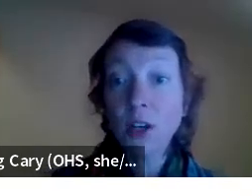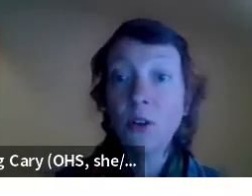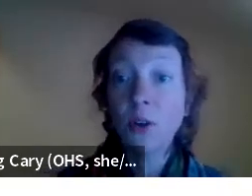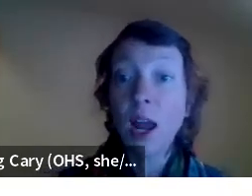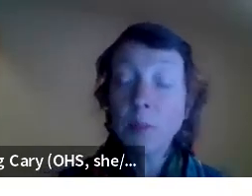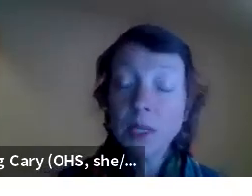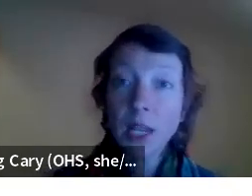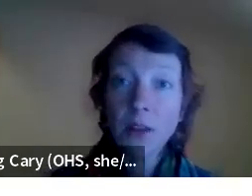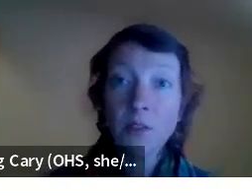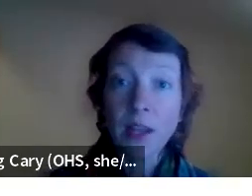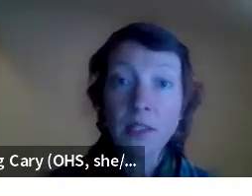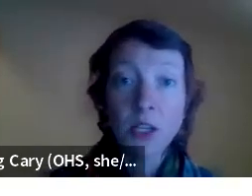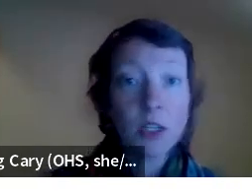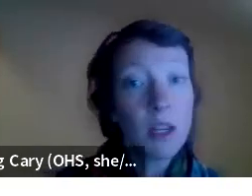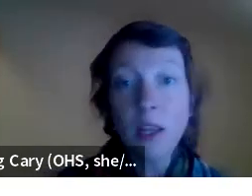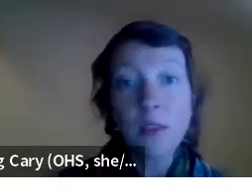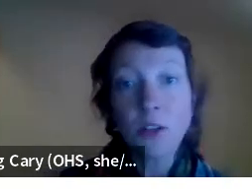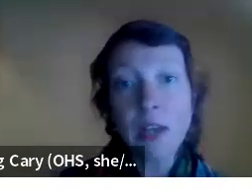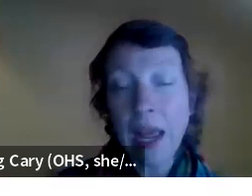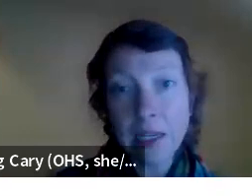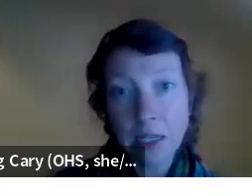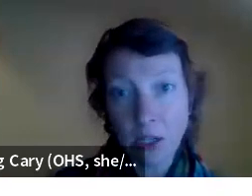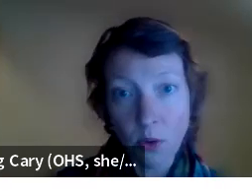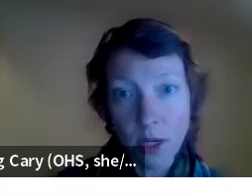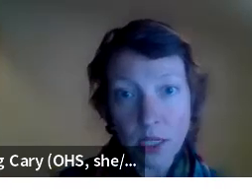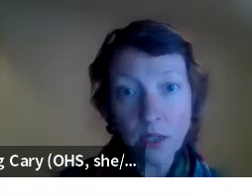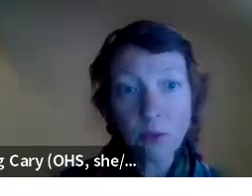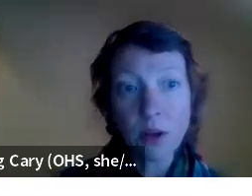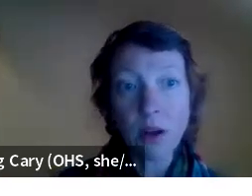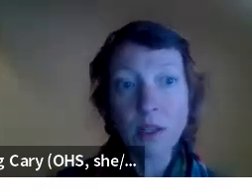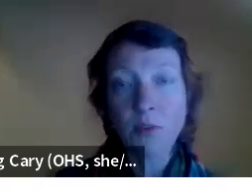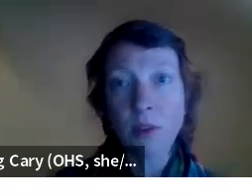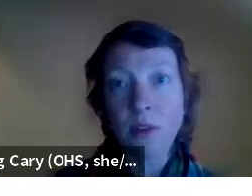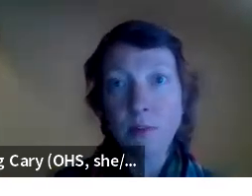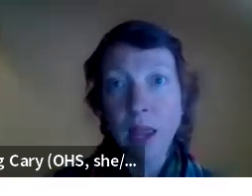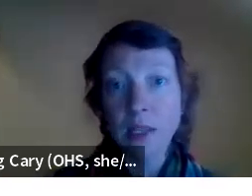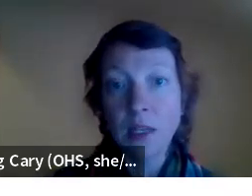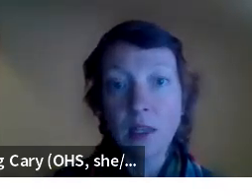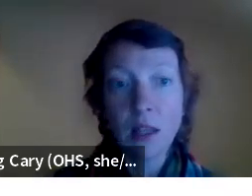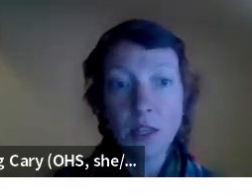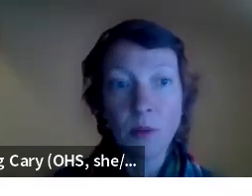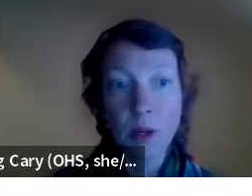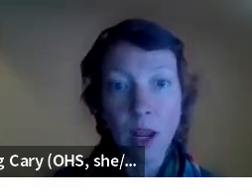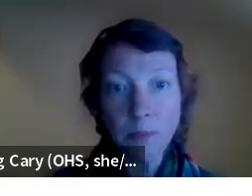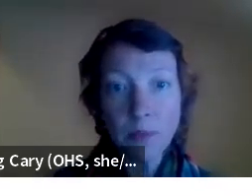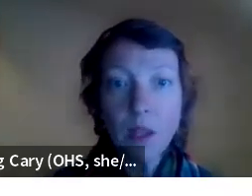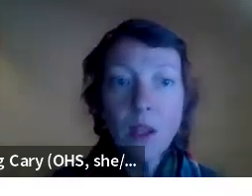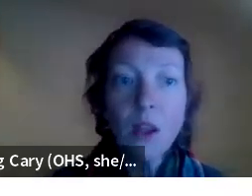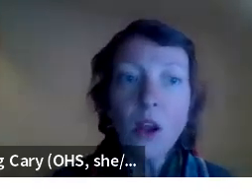children who are up to date on their vaccination, they do not need to quarantine, regardless of whether there's masking in the classroom or